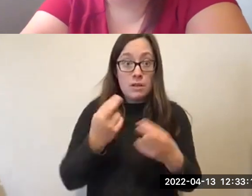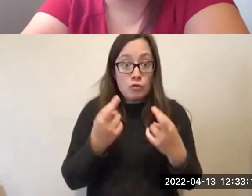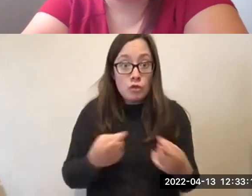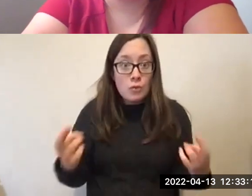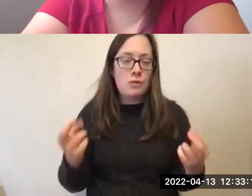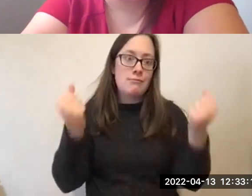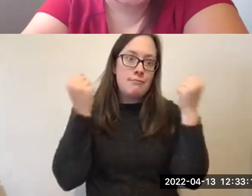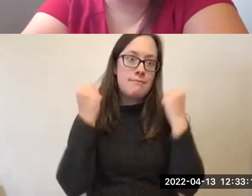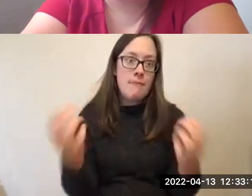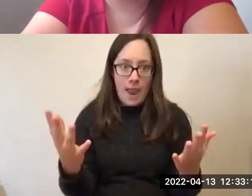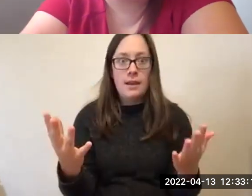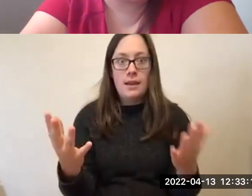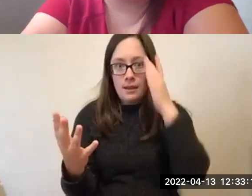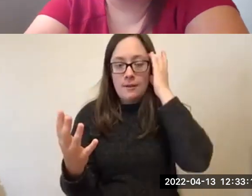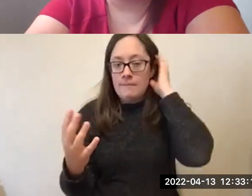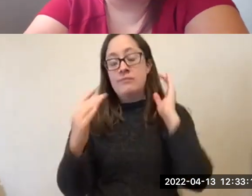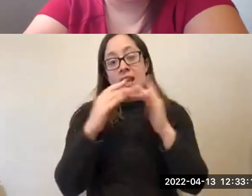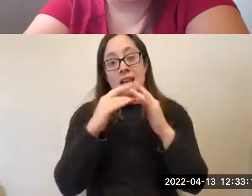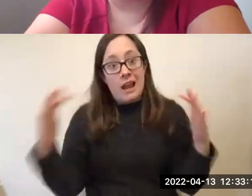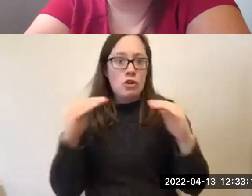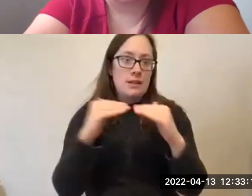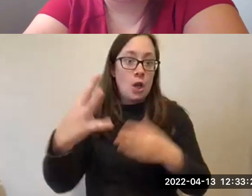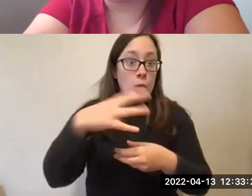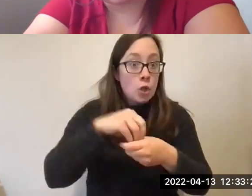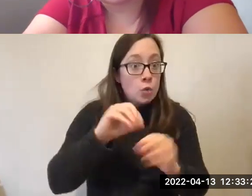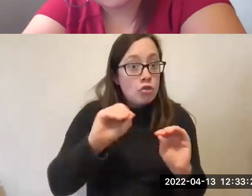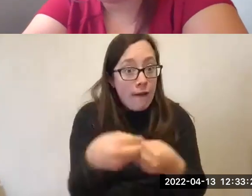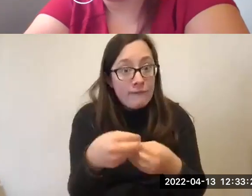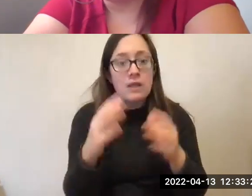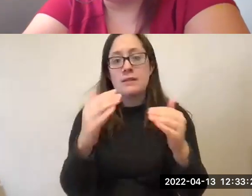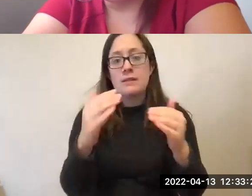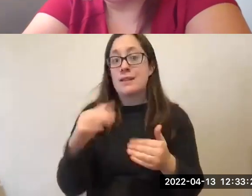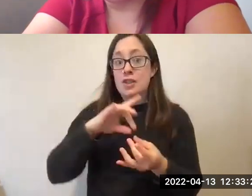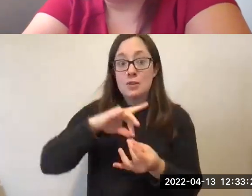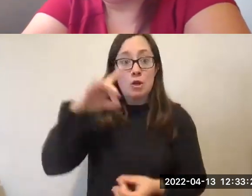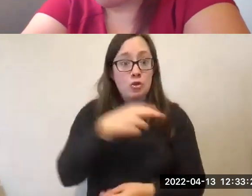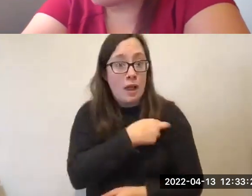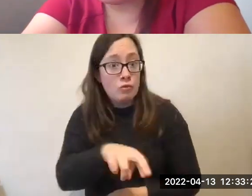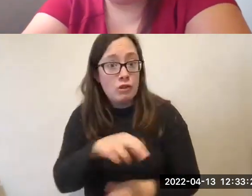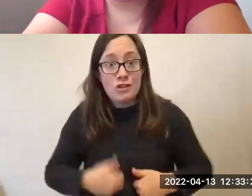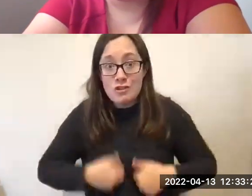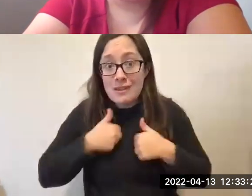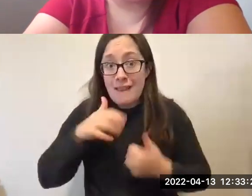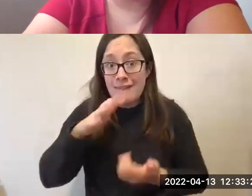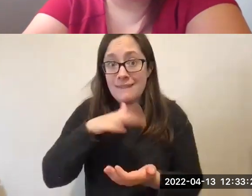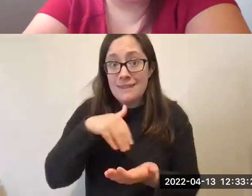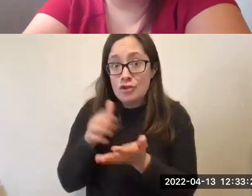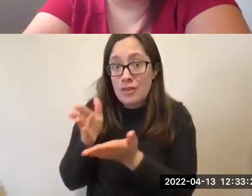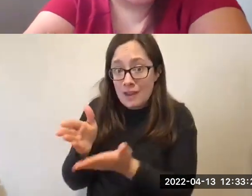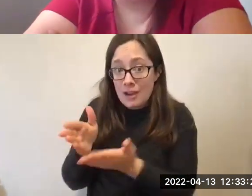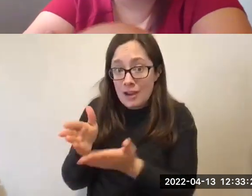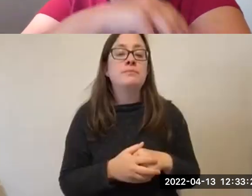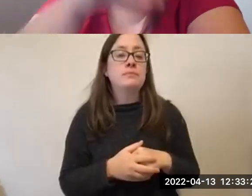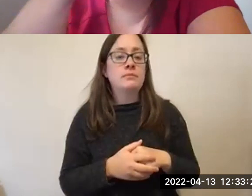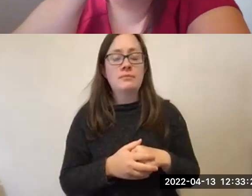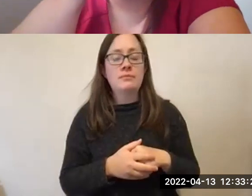resources, whether it's diversity, equity, inclusion, our spirituality and religious life, all of the opportunities we have to try